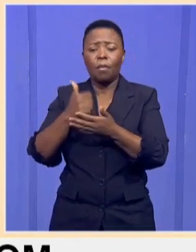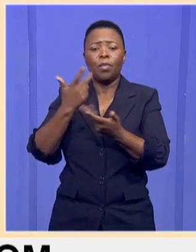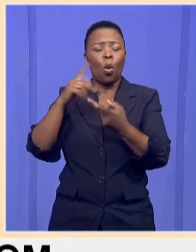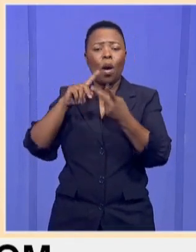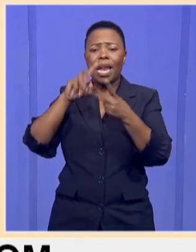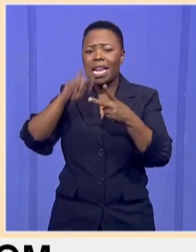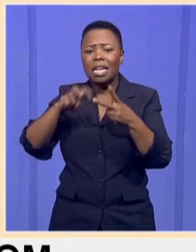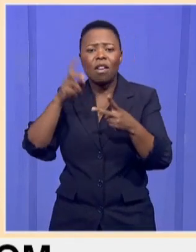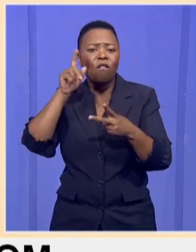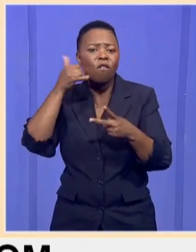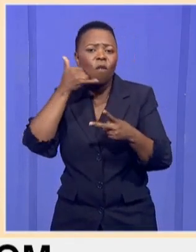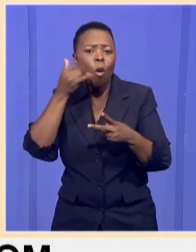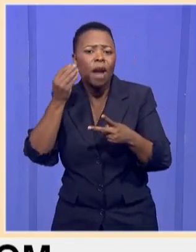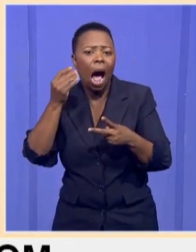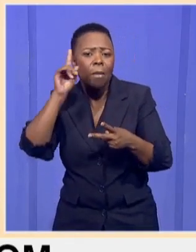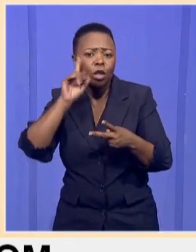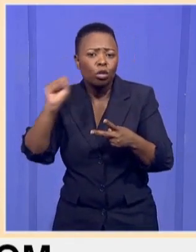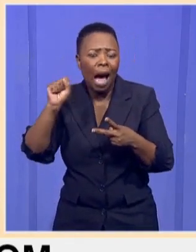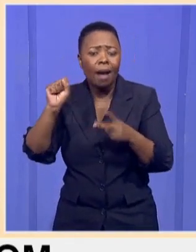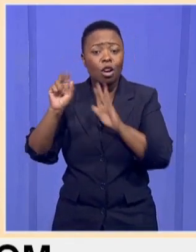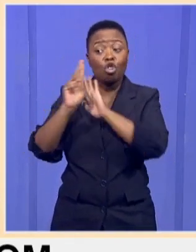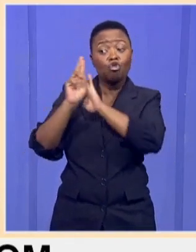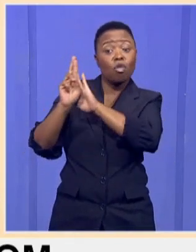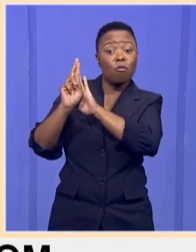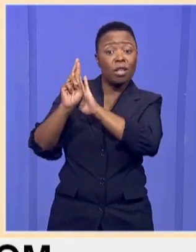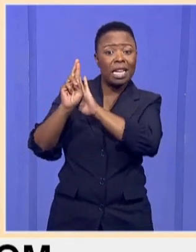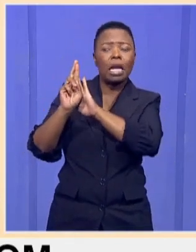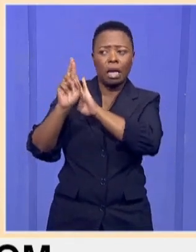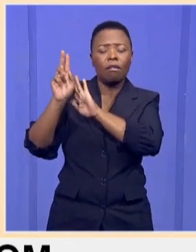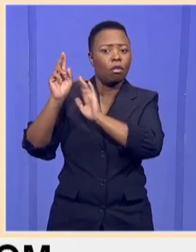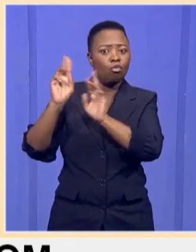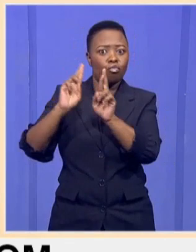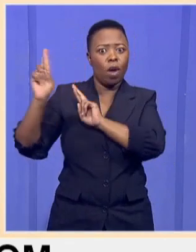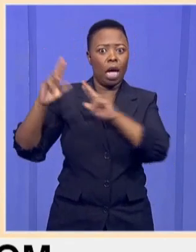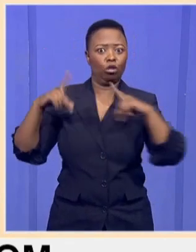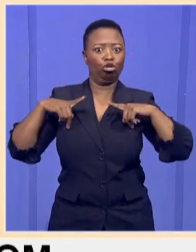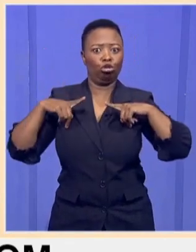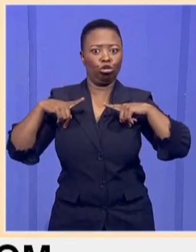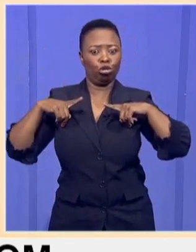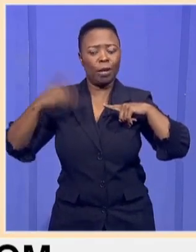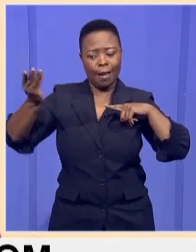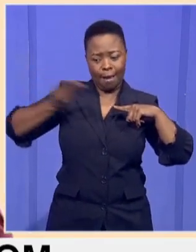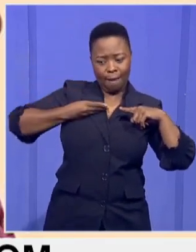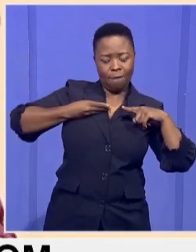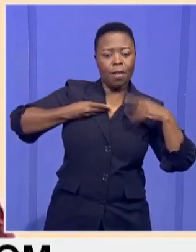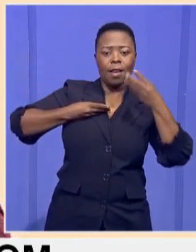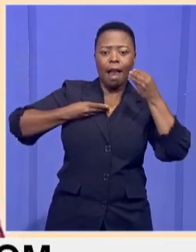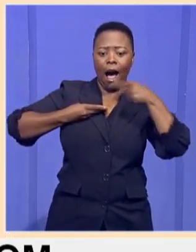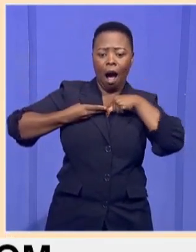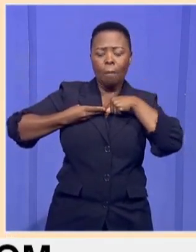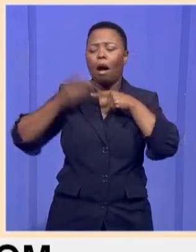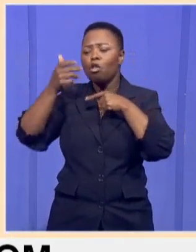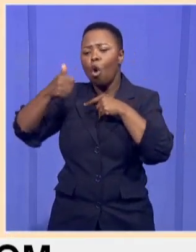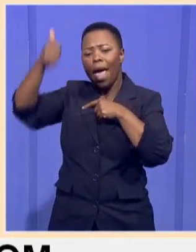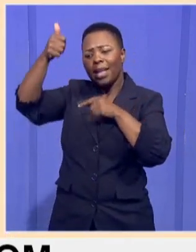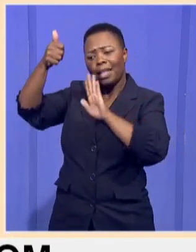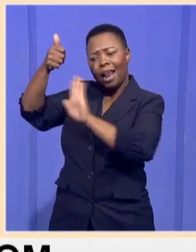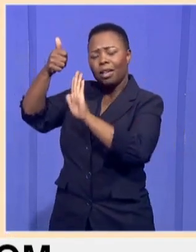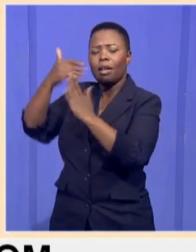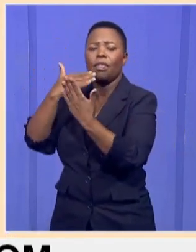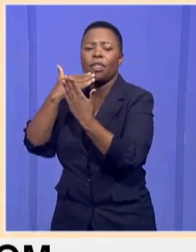in Sudan, the Ambassador was ready to provide us with that phone number. So, Excellency, I sincerely thank